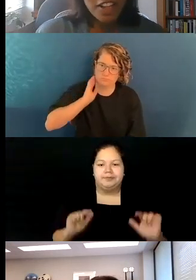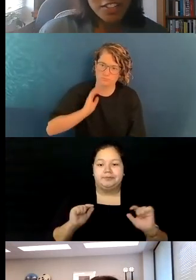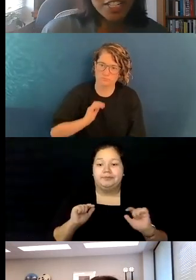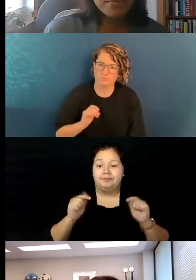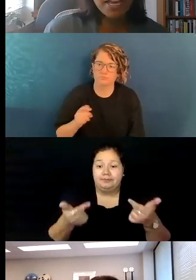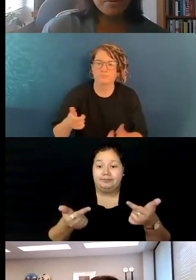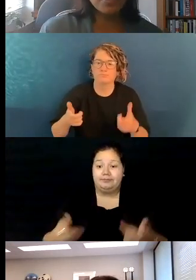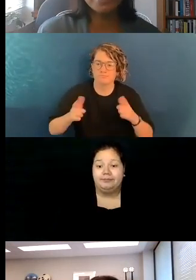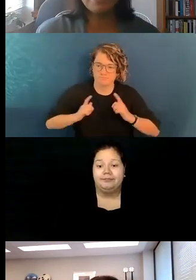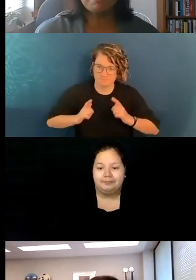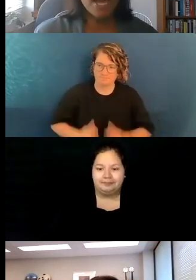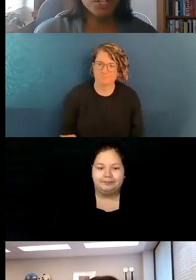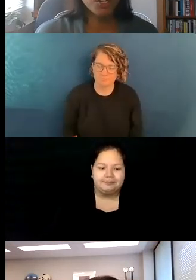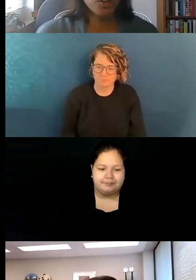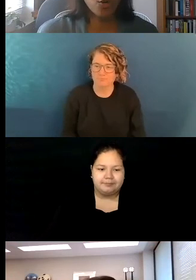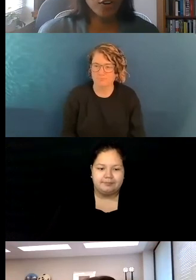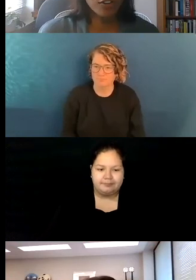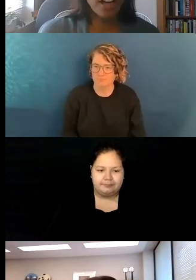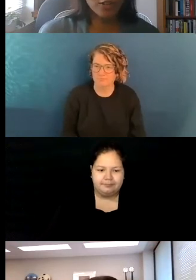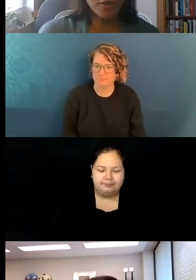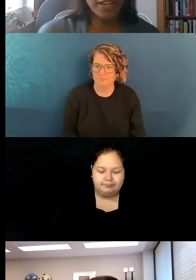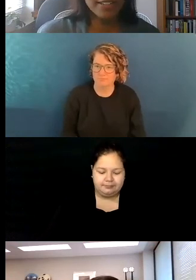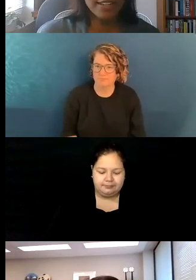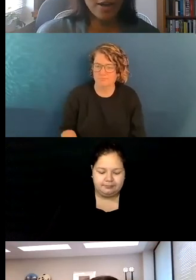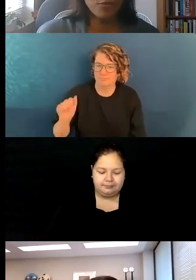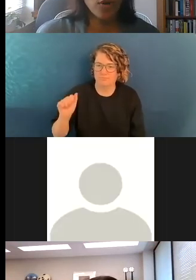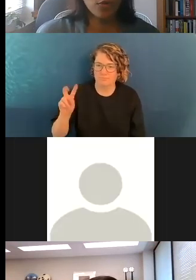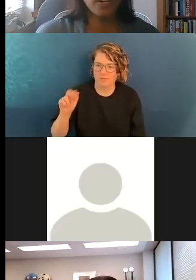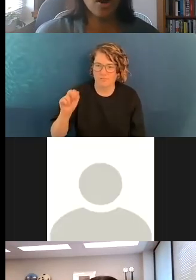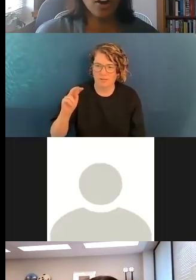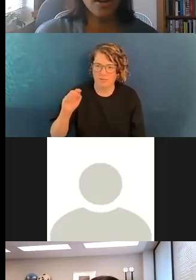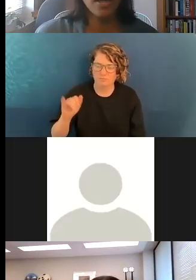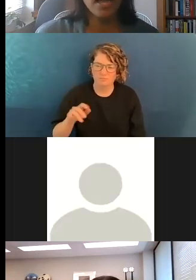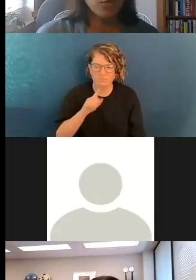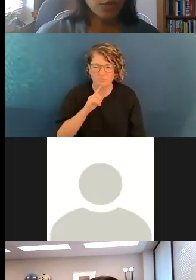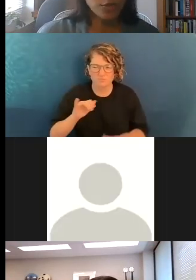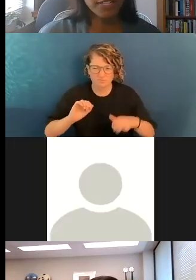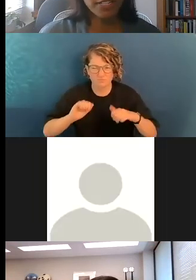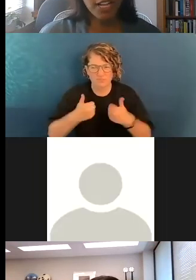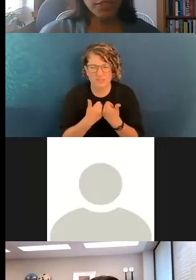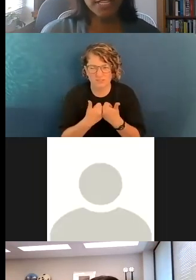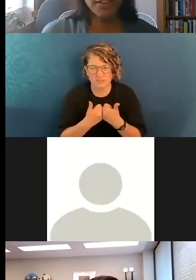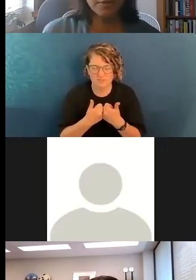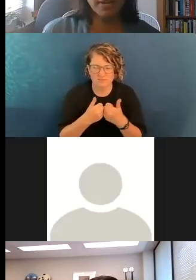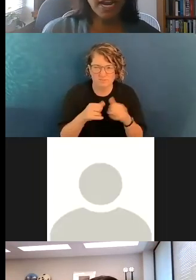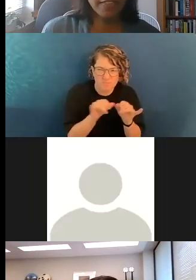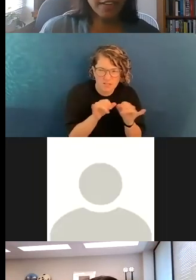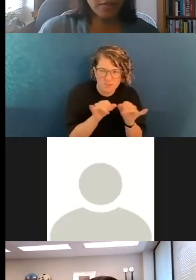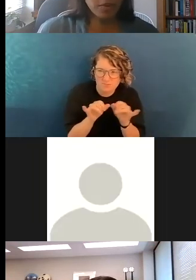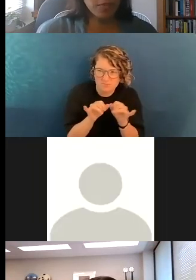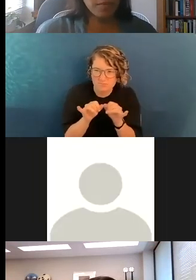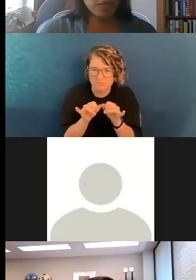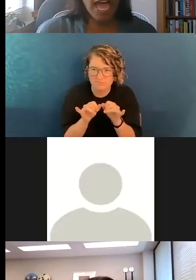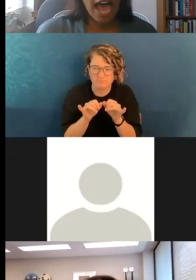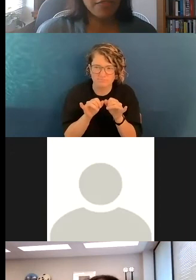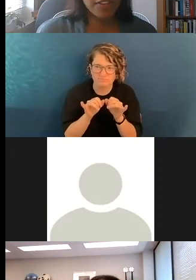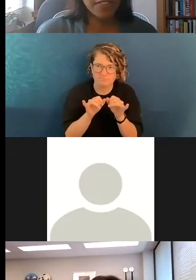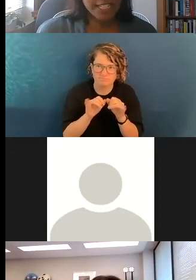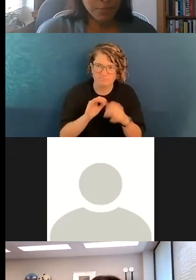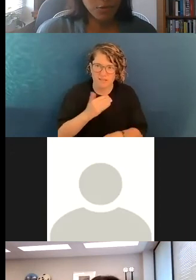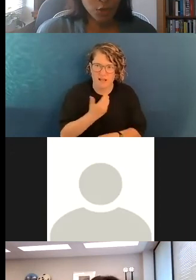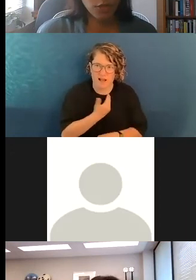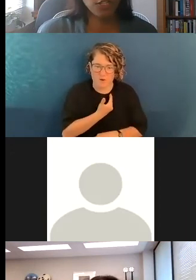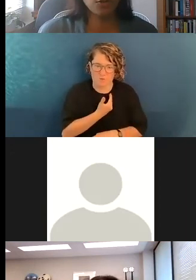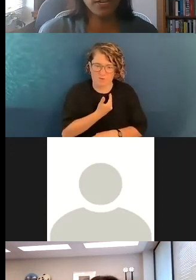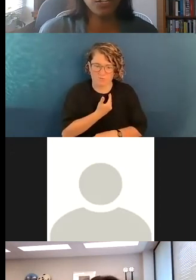It's challenging to be able to measure or evaluate where we are with respect to cultural safety, but I think having that